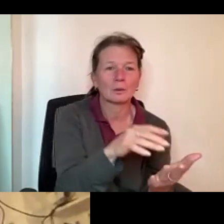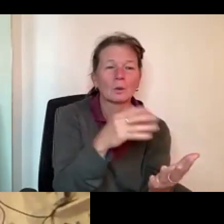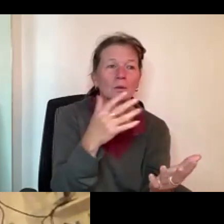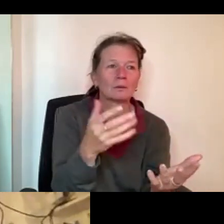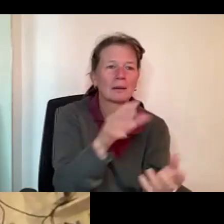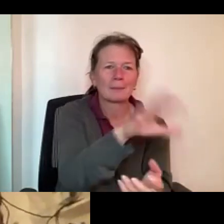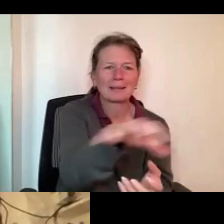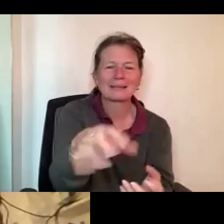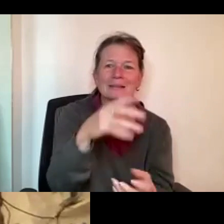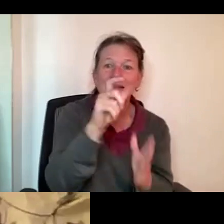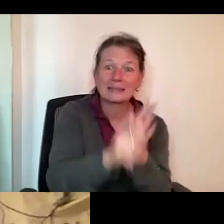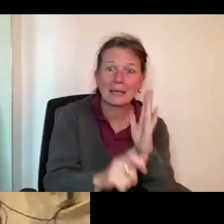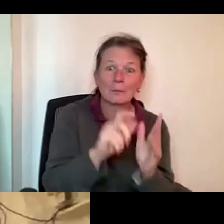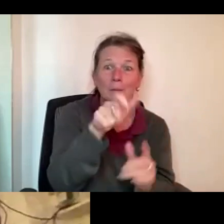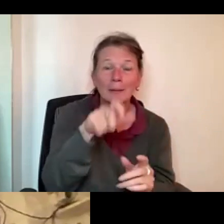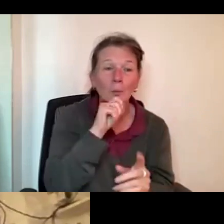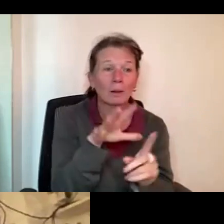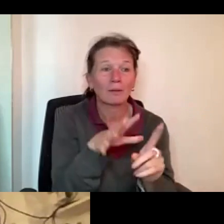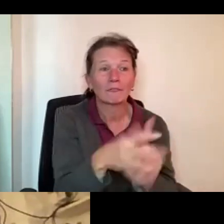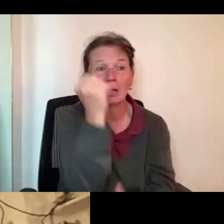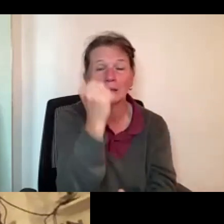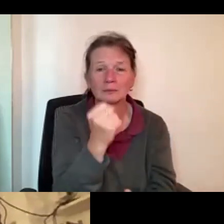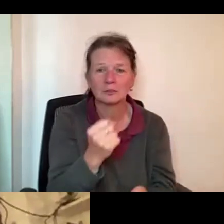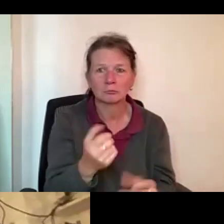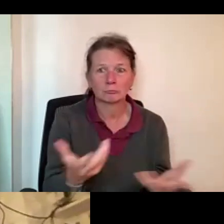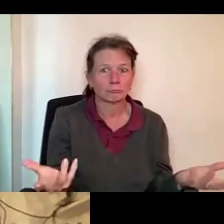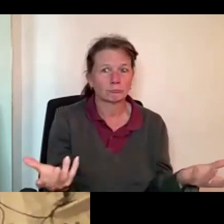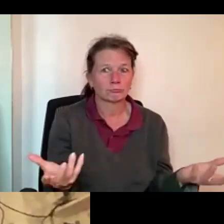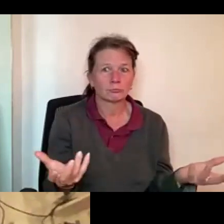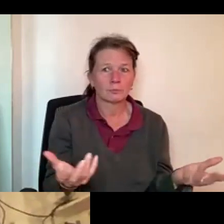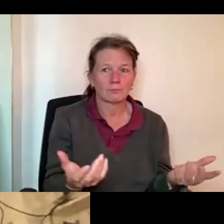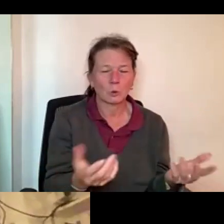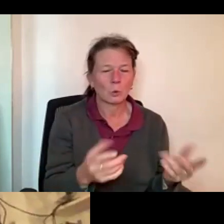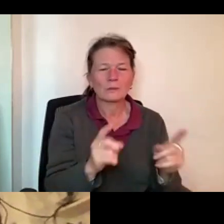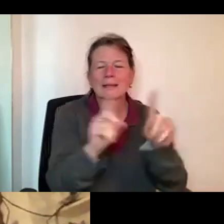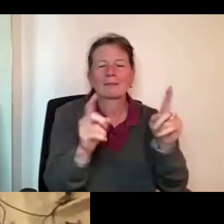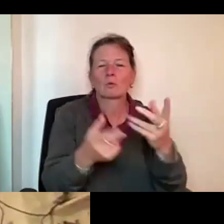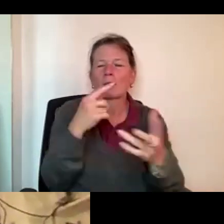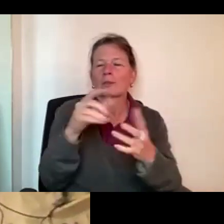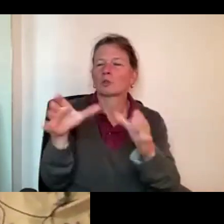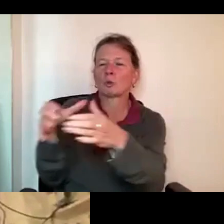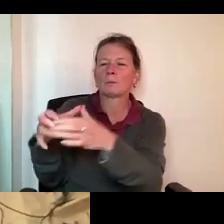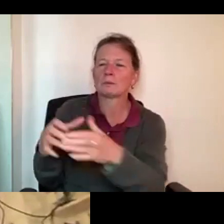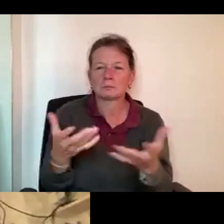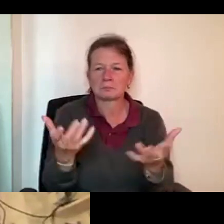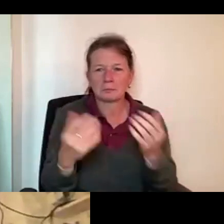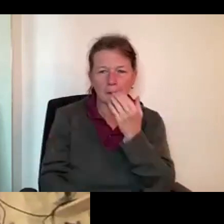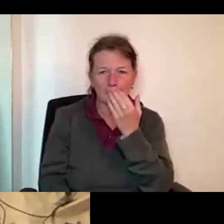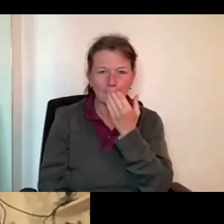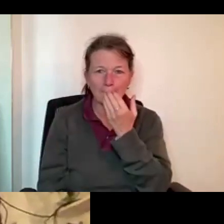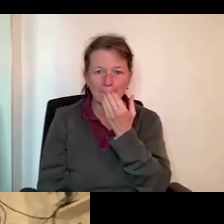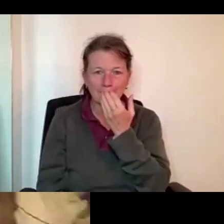than somewhere where they won't, and equivalents for other groups that you might want to reach.